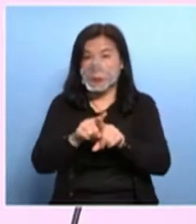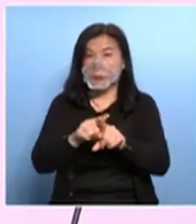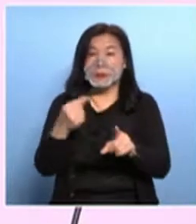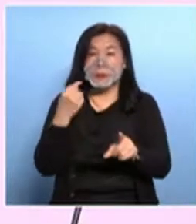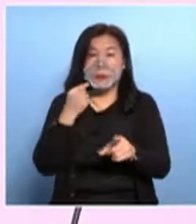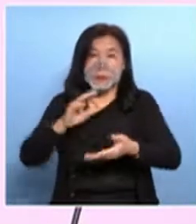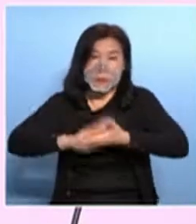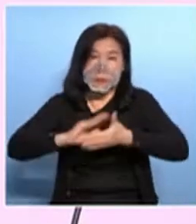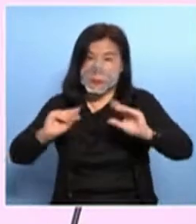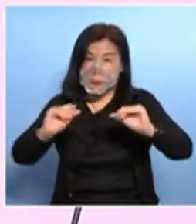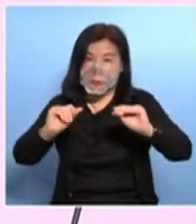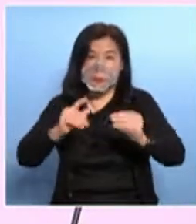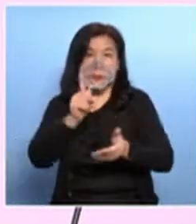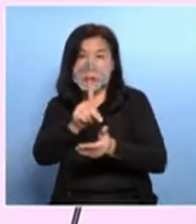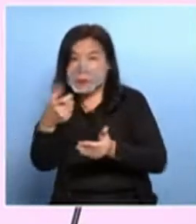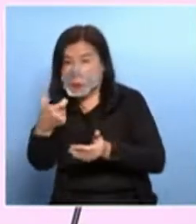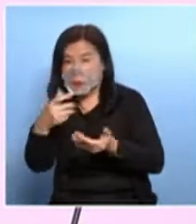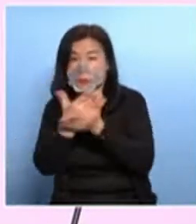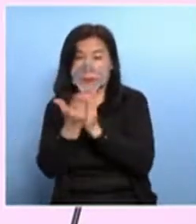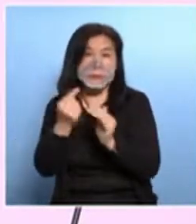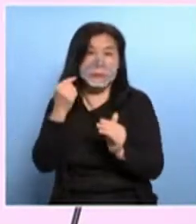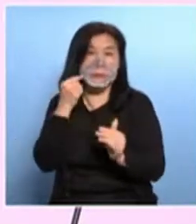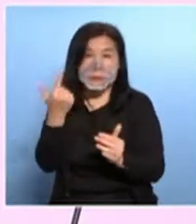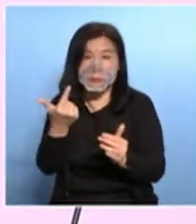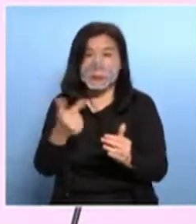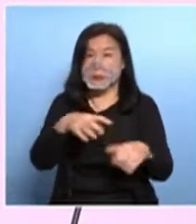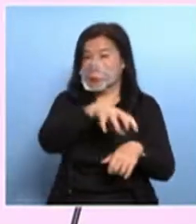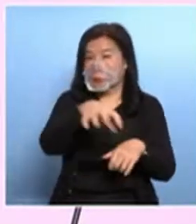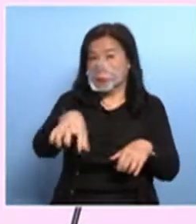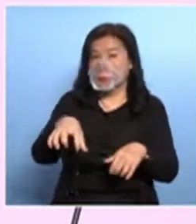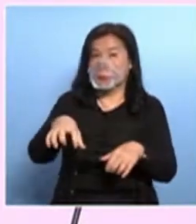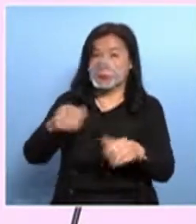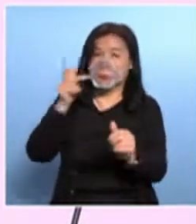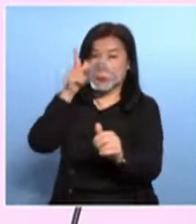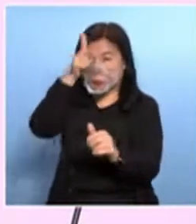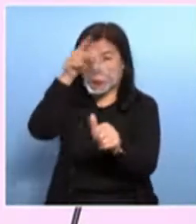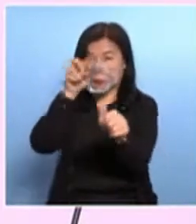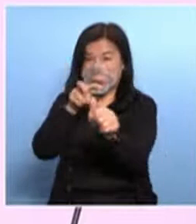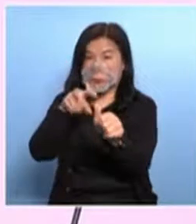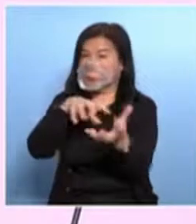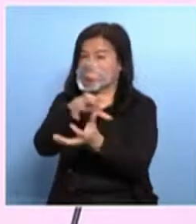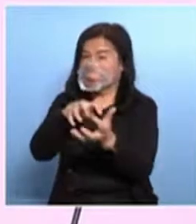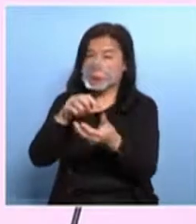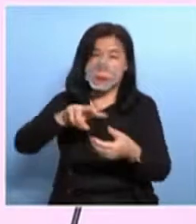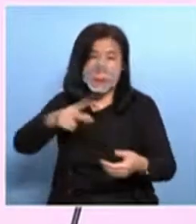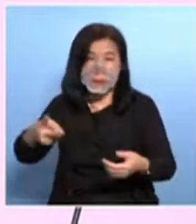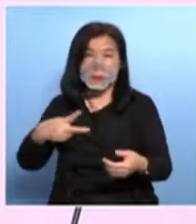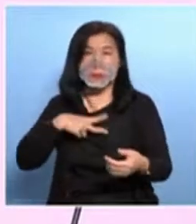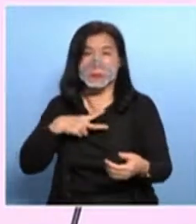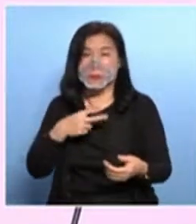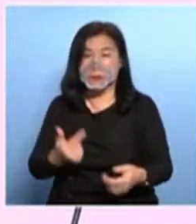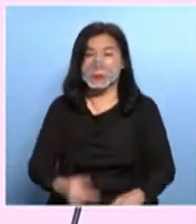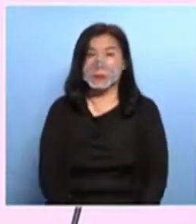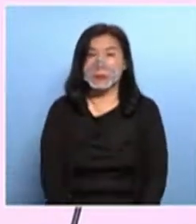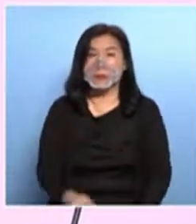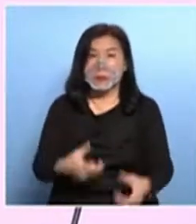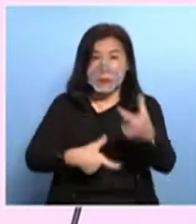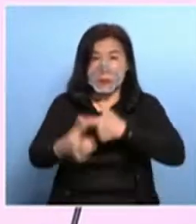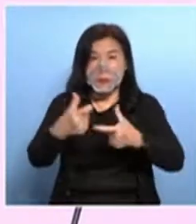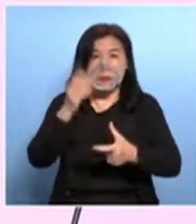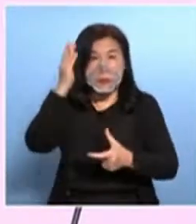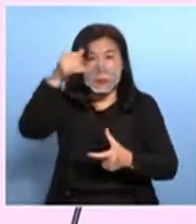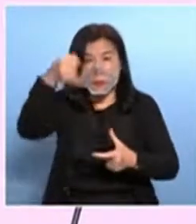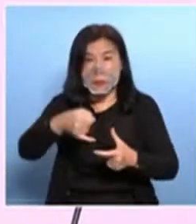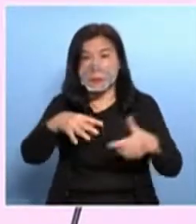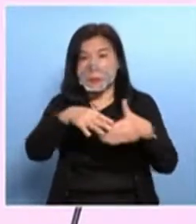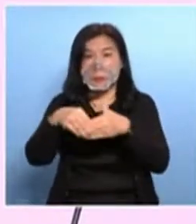have to tighten their monetary policies. Besides, the geopolitical situation is complex and volatile. All